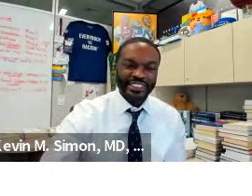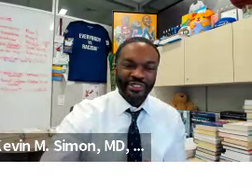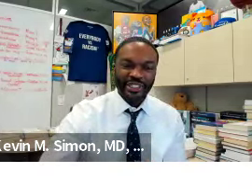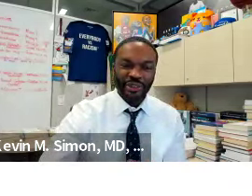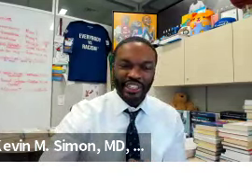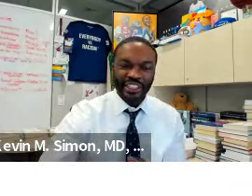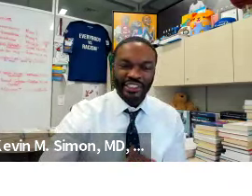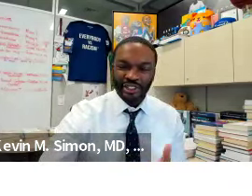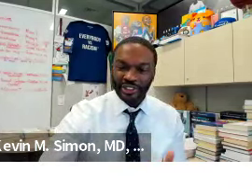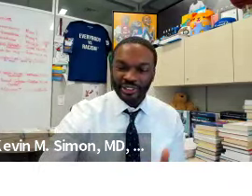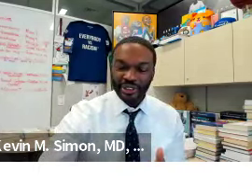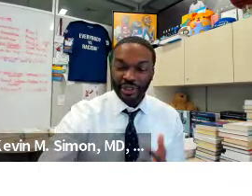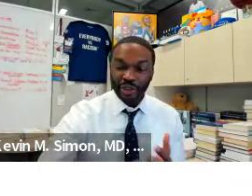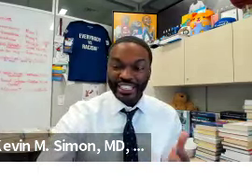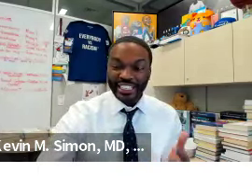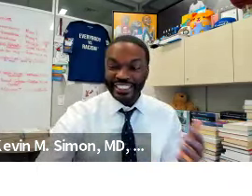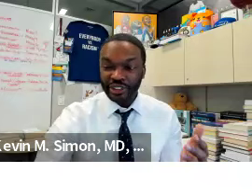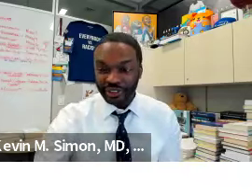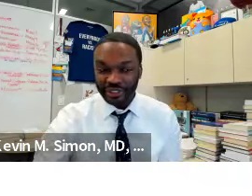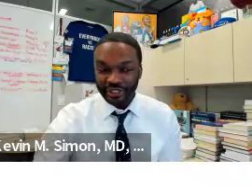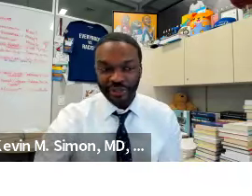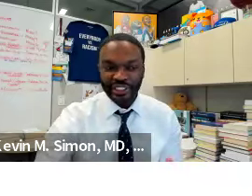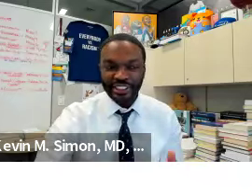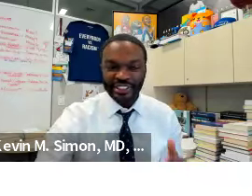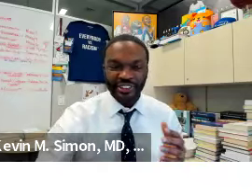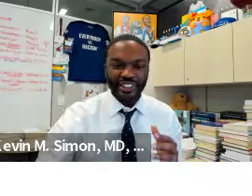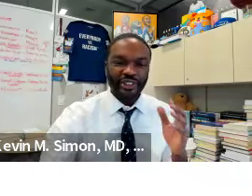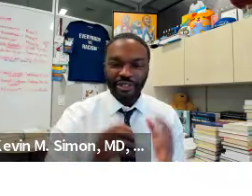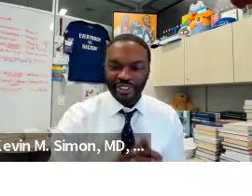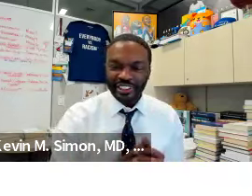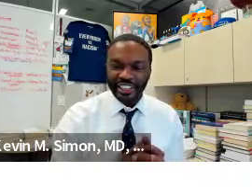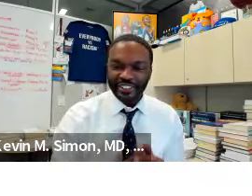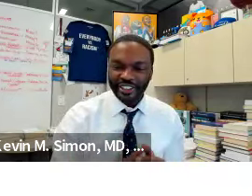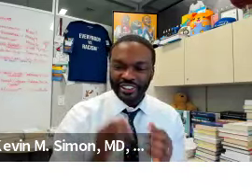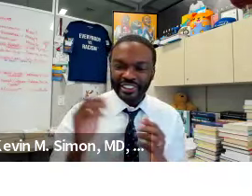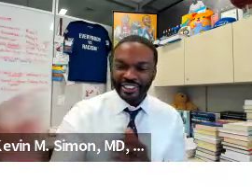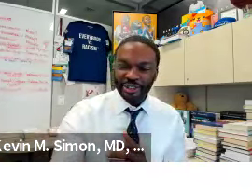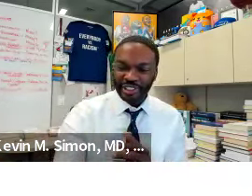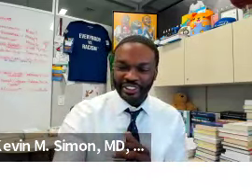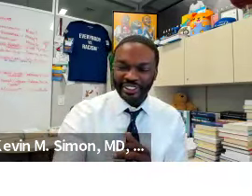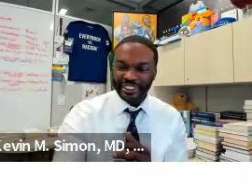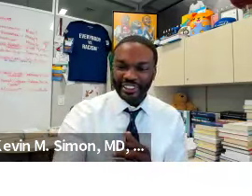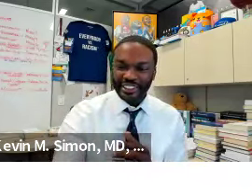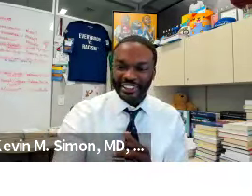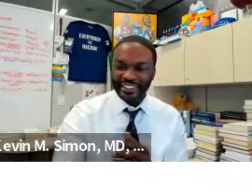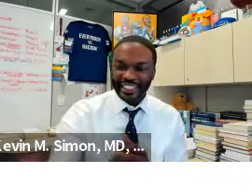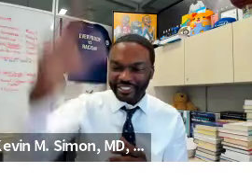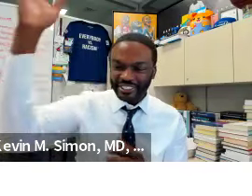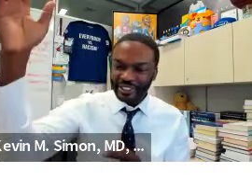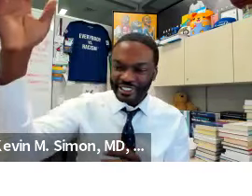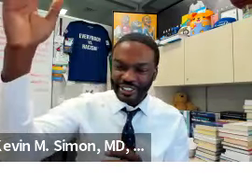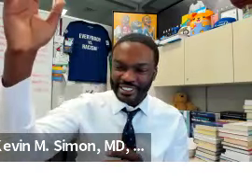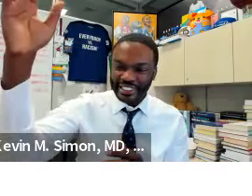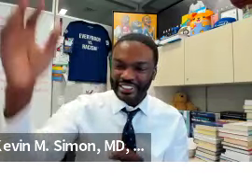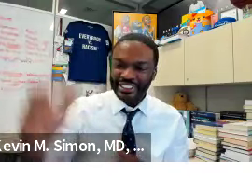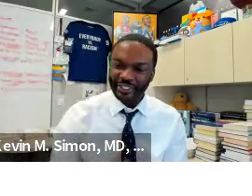Often has difficulty waiting in turn or waiting their turn, right? And so overtly, I've called on Dr. Miller, yet